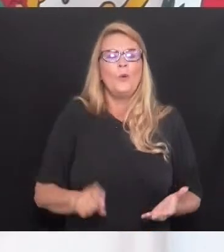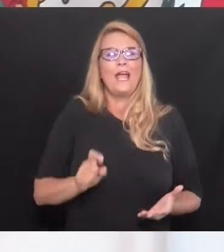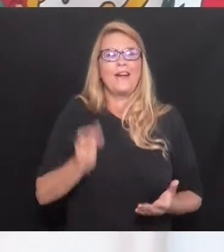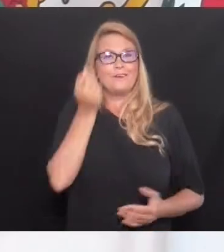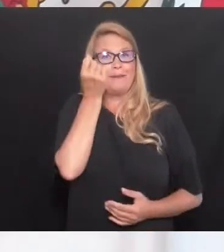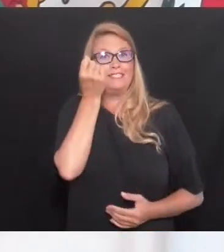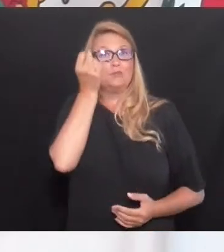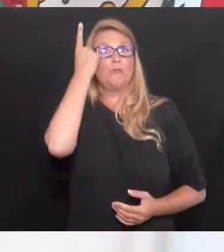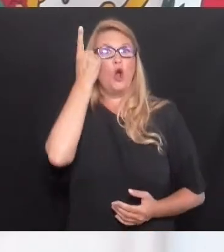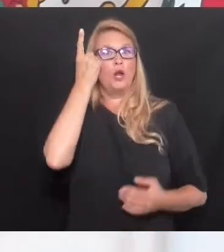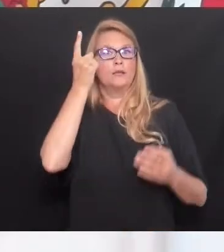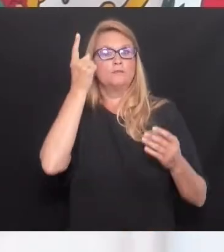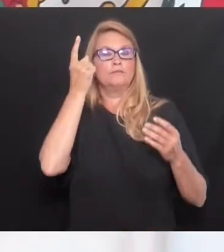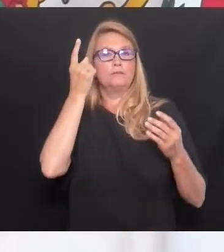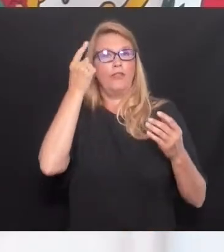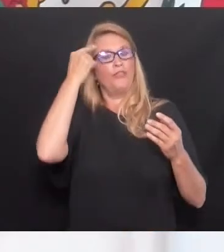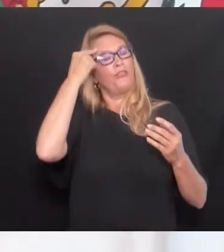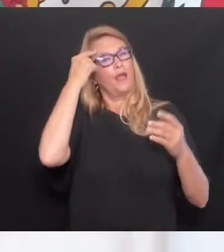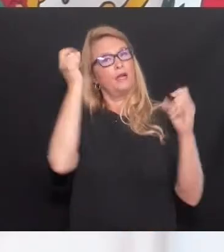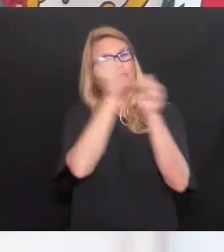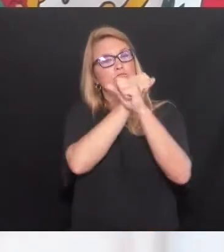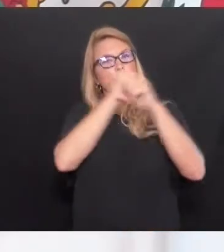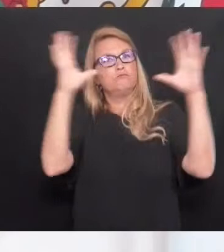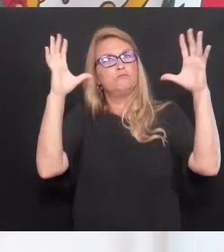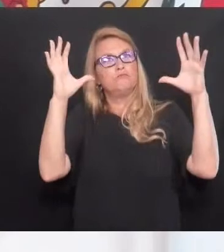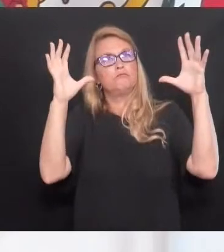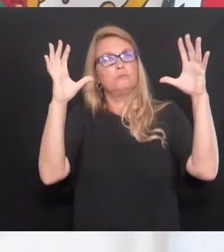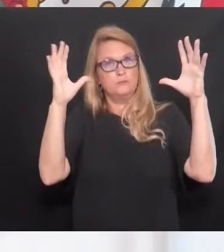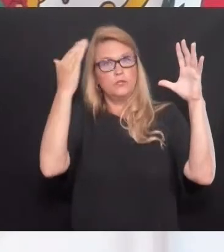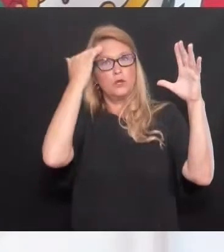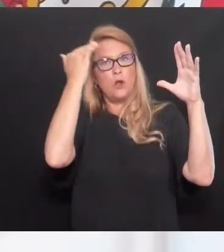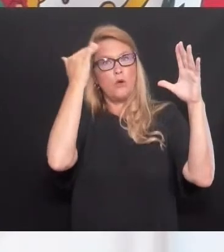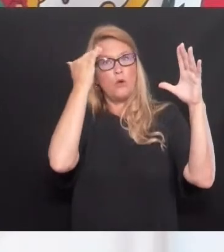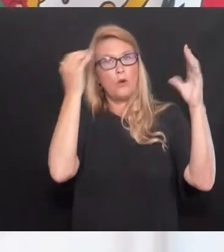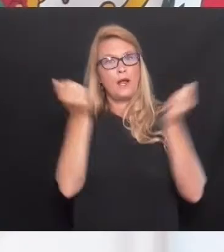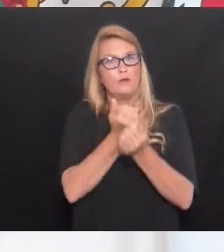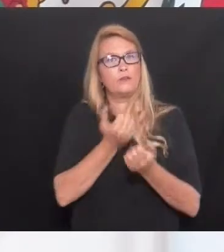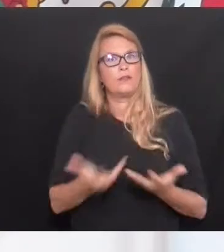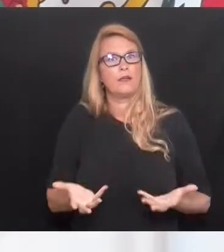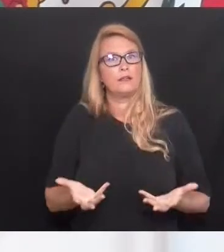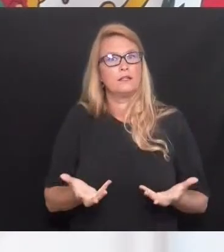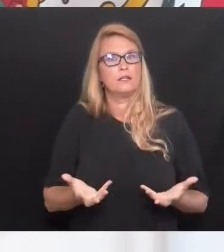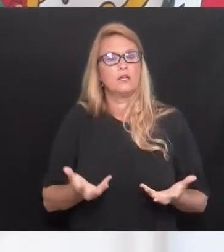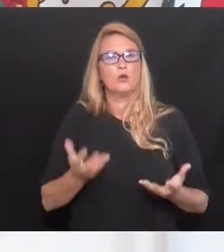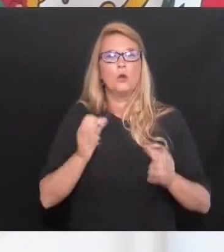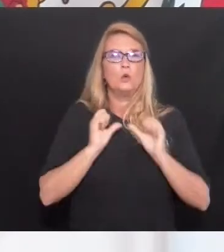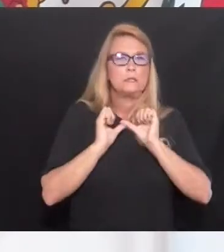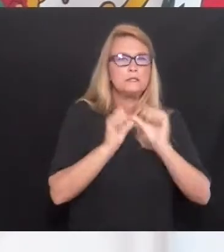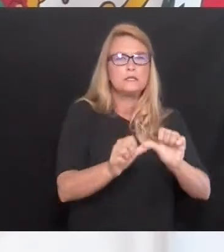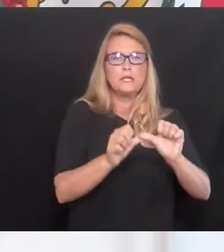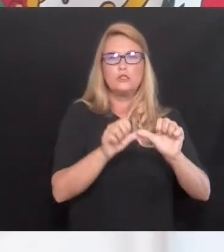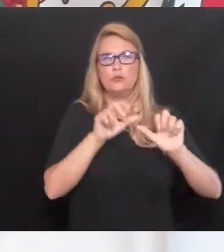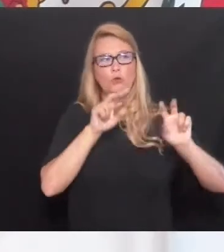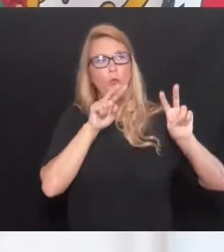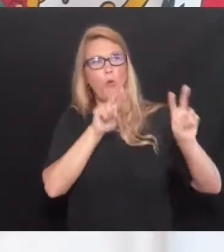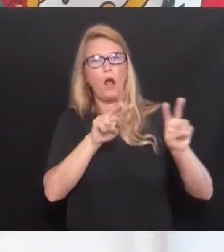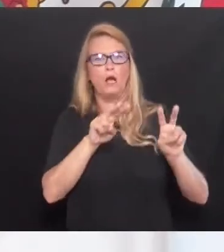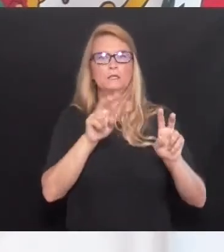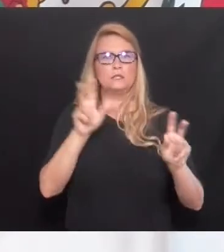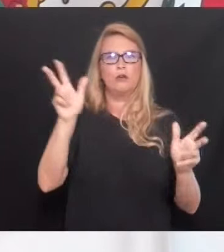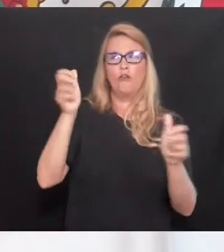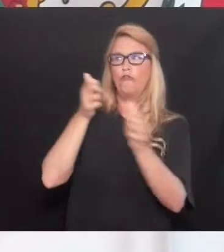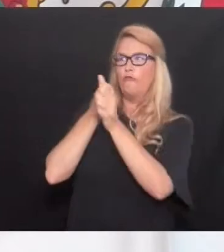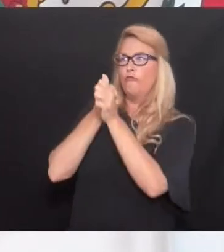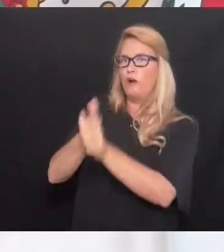be open-minded and know that as we continue to watch and we continue to listen to all the experts, we're going